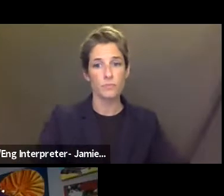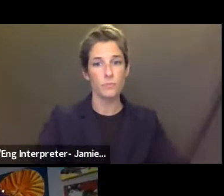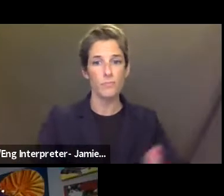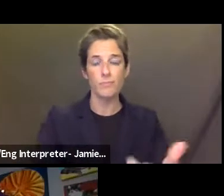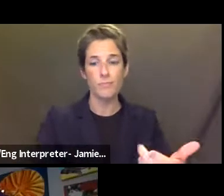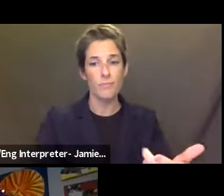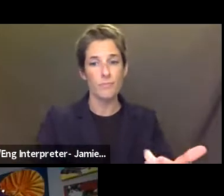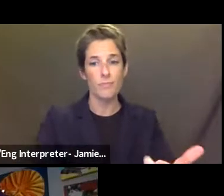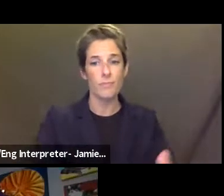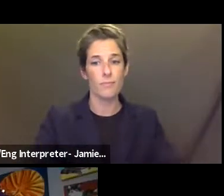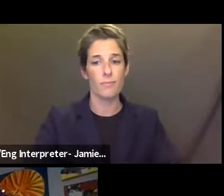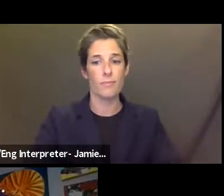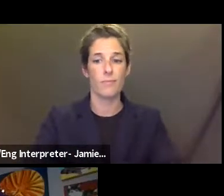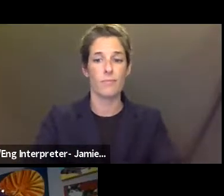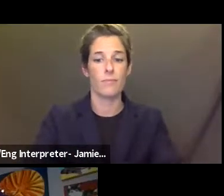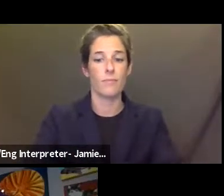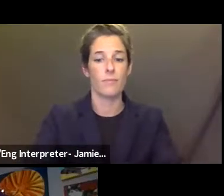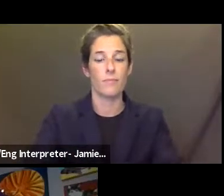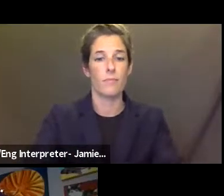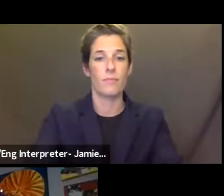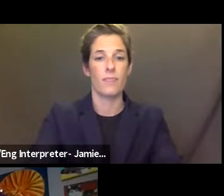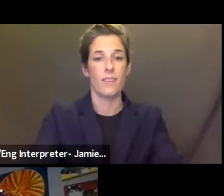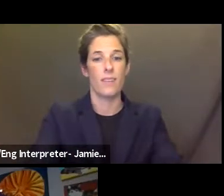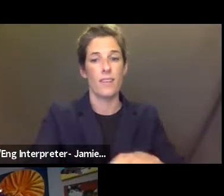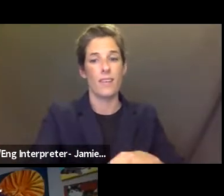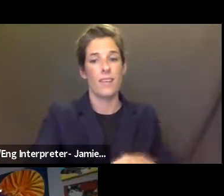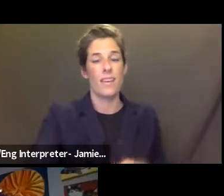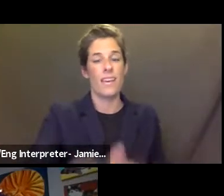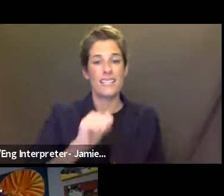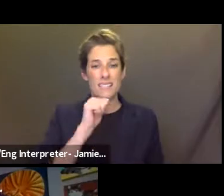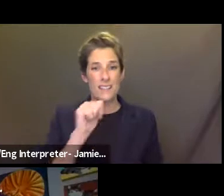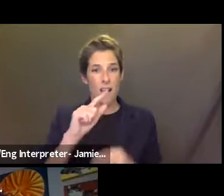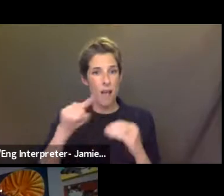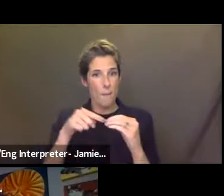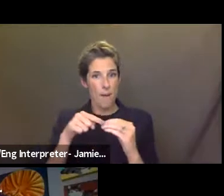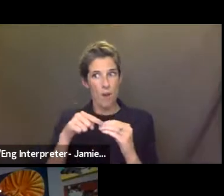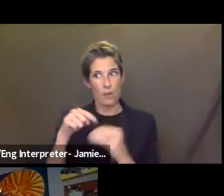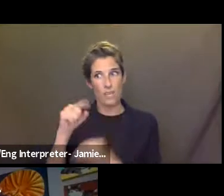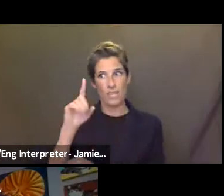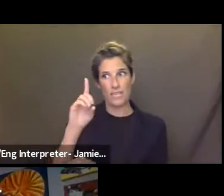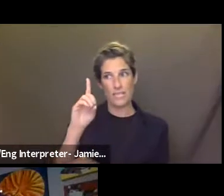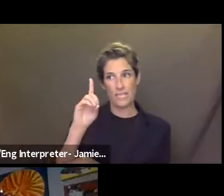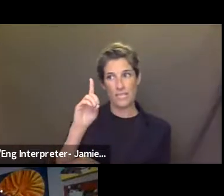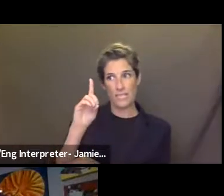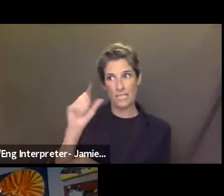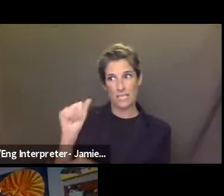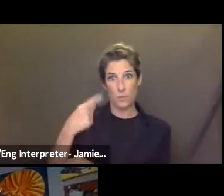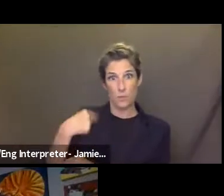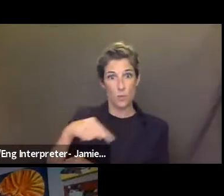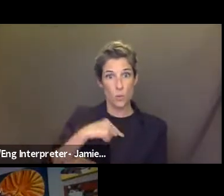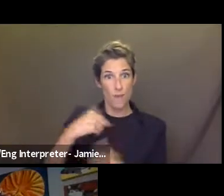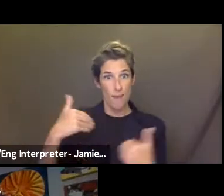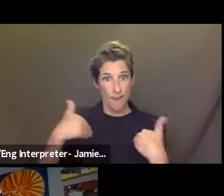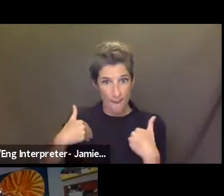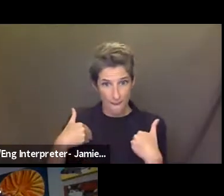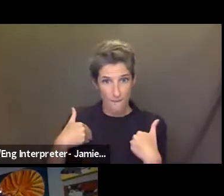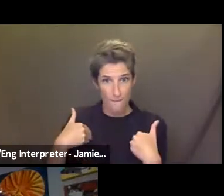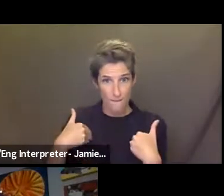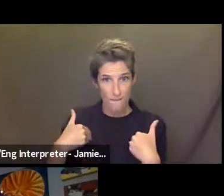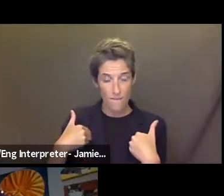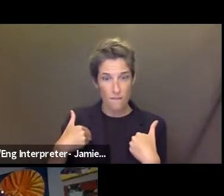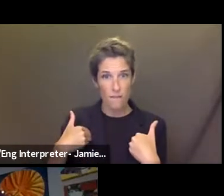whatever disabilities we might have before engaging with